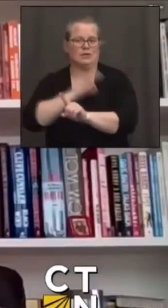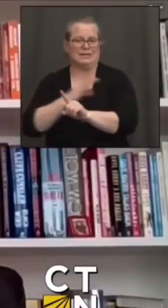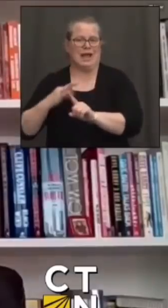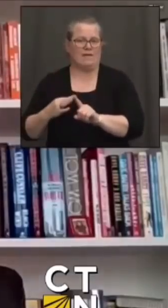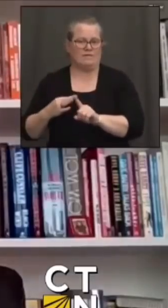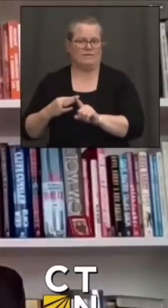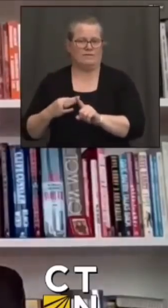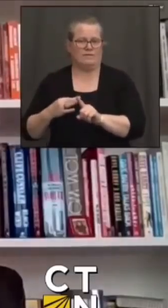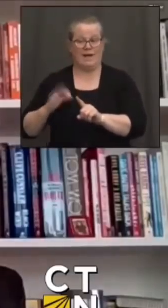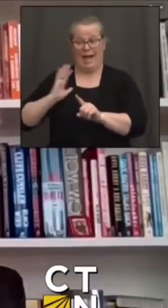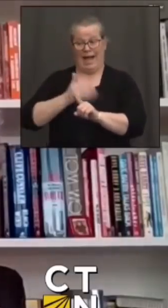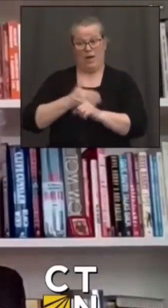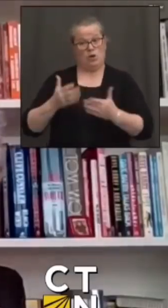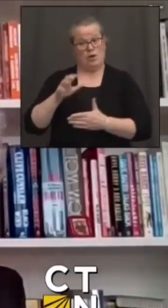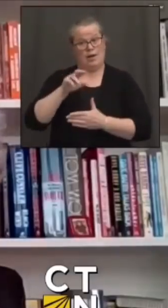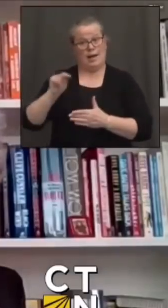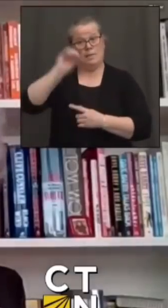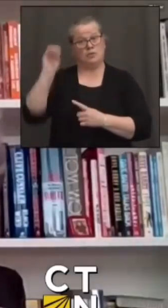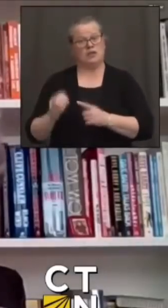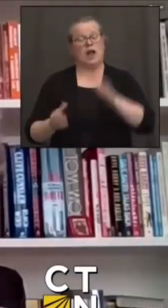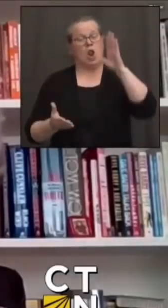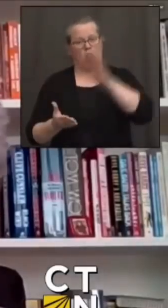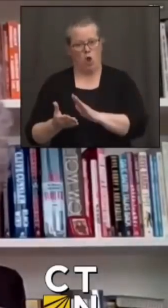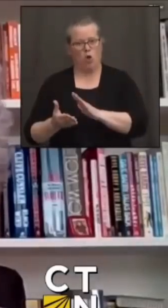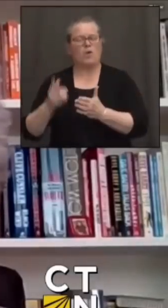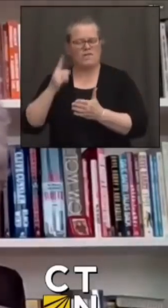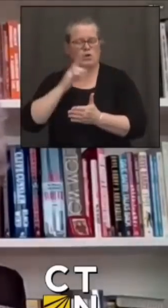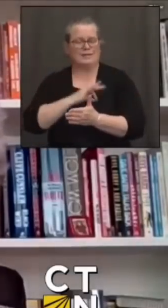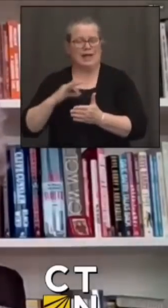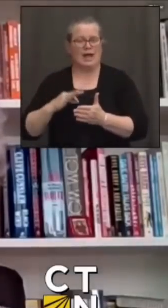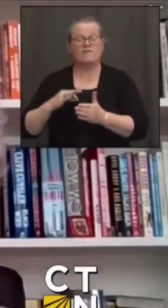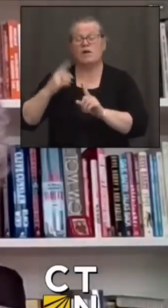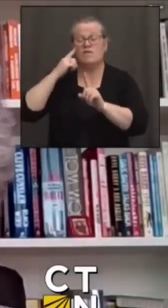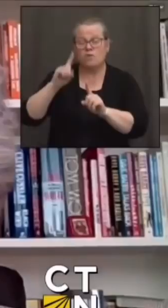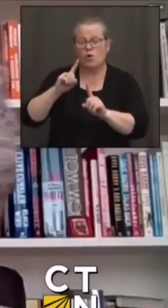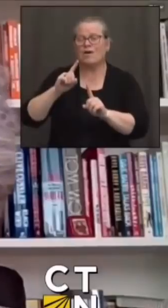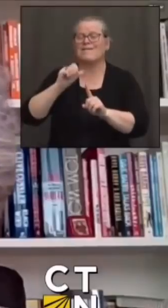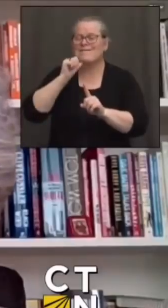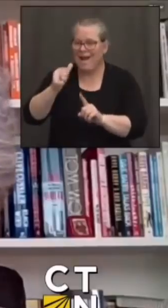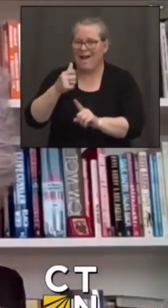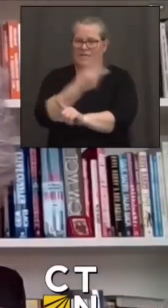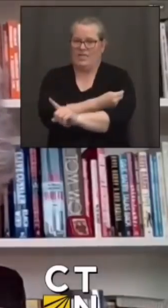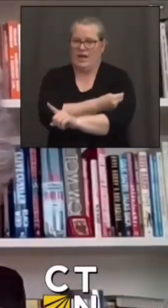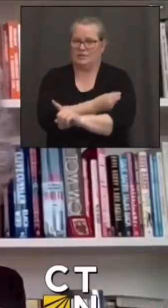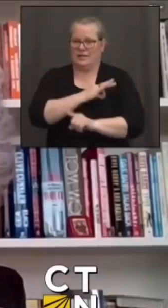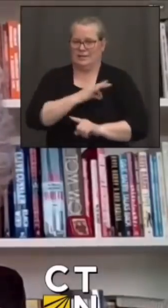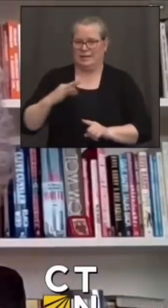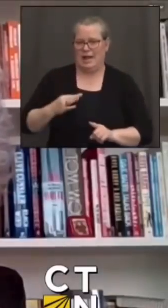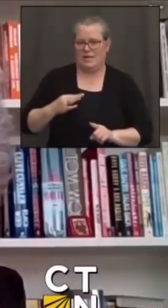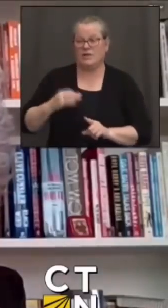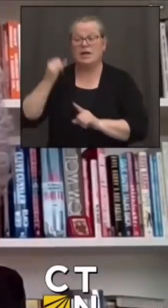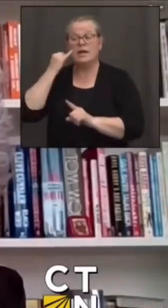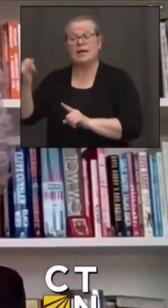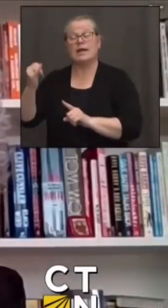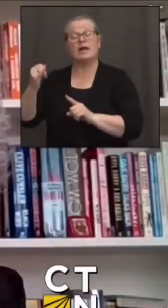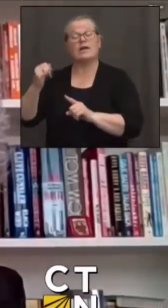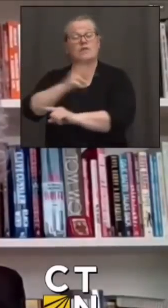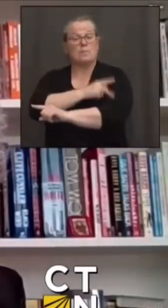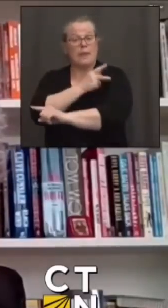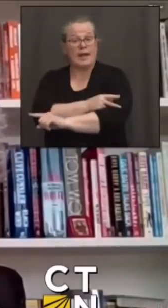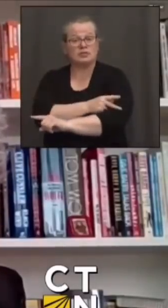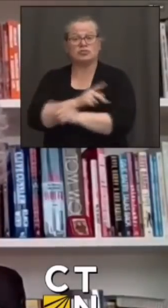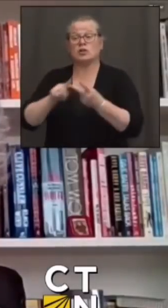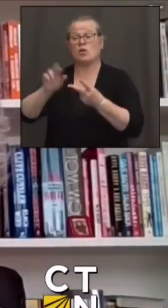that's only for unvaccinated staff. Residents only need to be tested if someone in the building, either staff or resident,